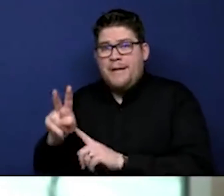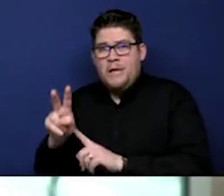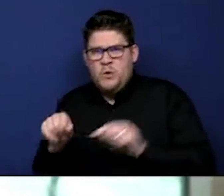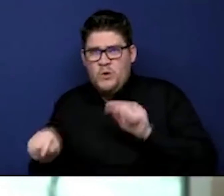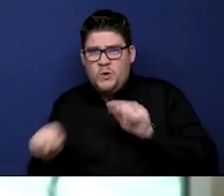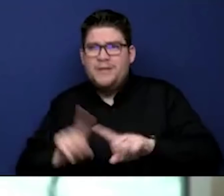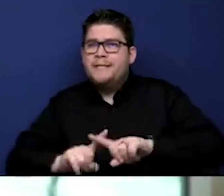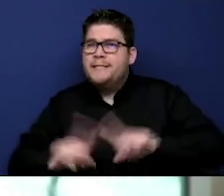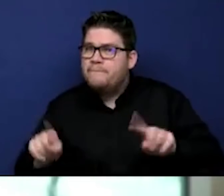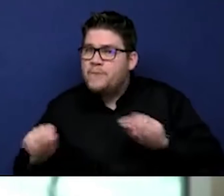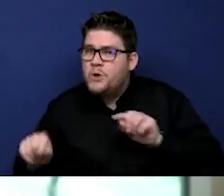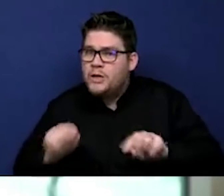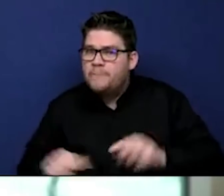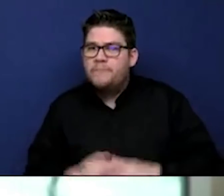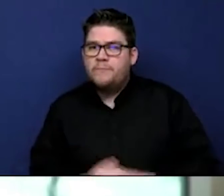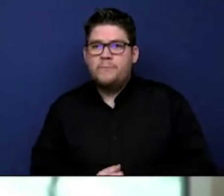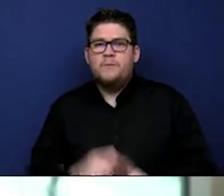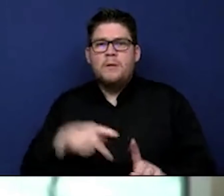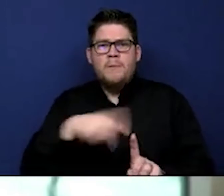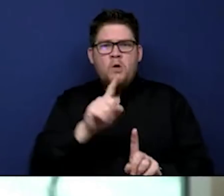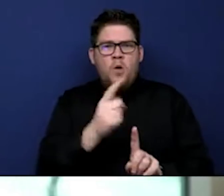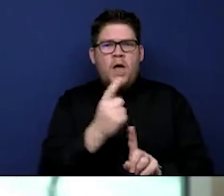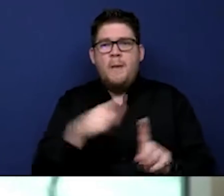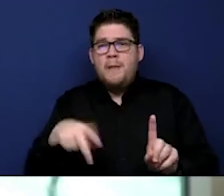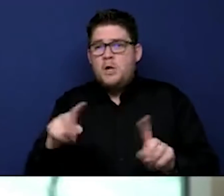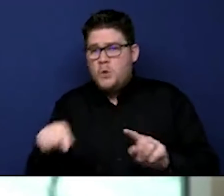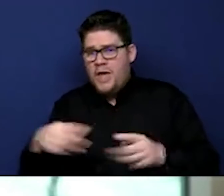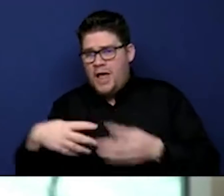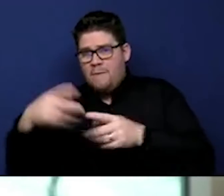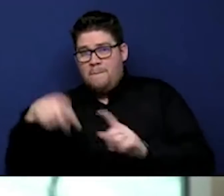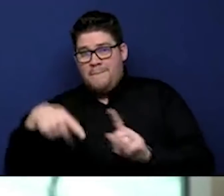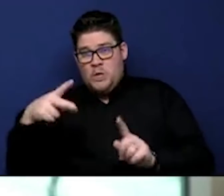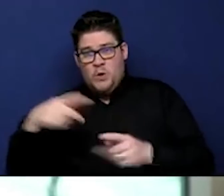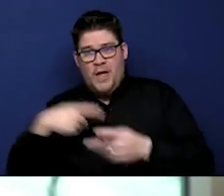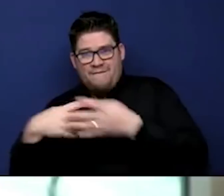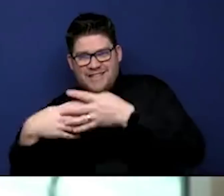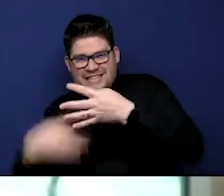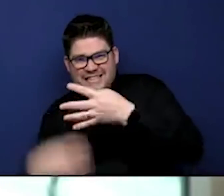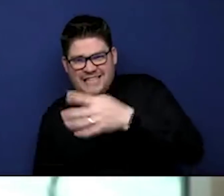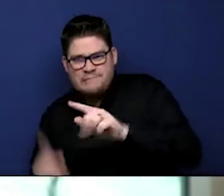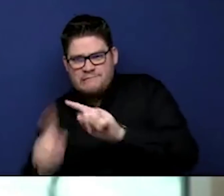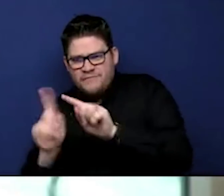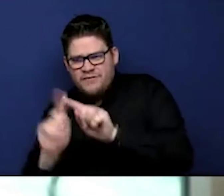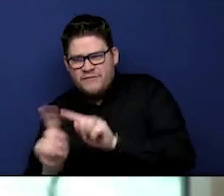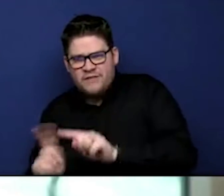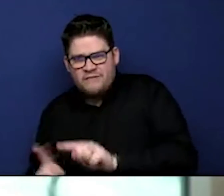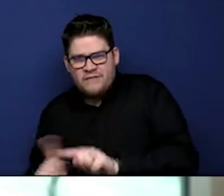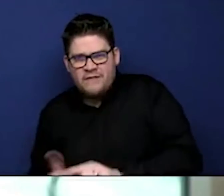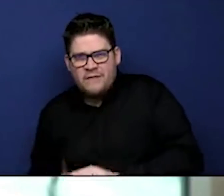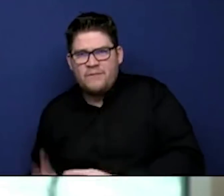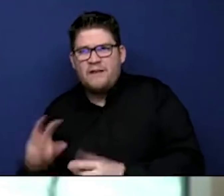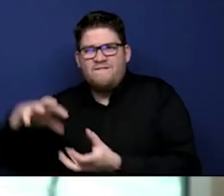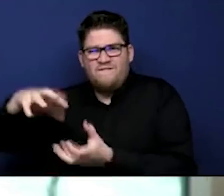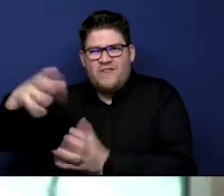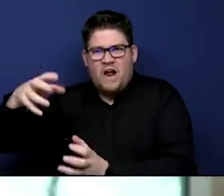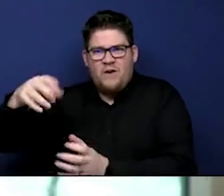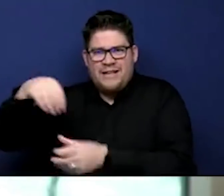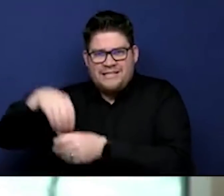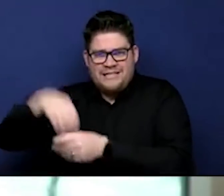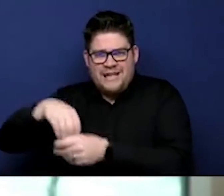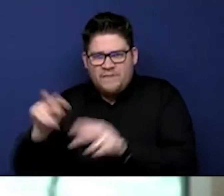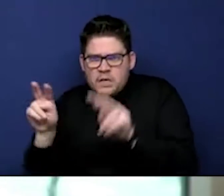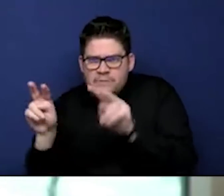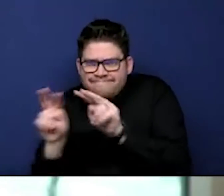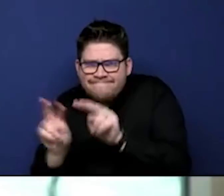can tell is there's a whole landscape of these different viruses and different variants that we're following, and we see that some of